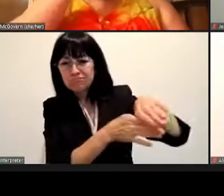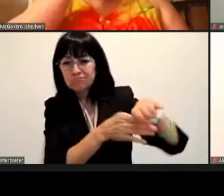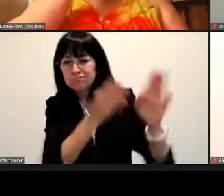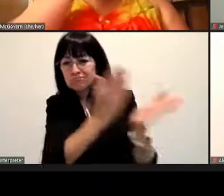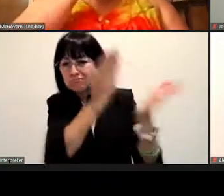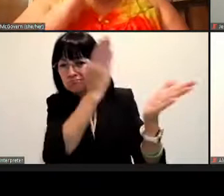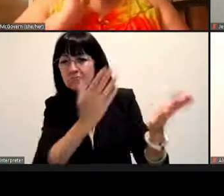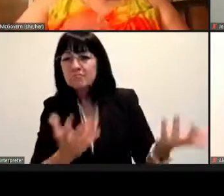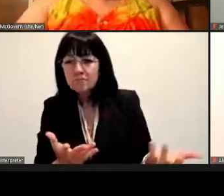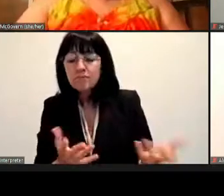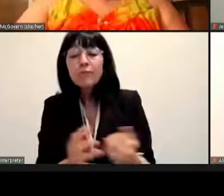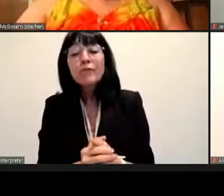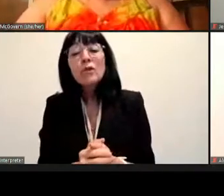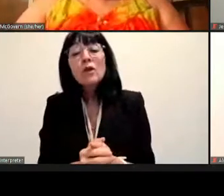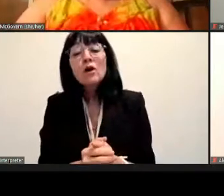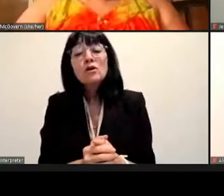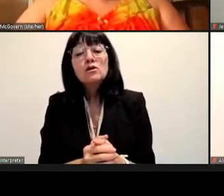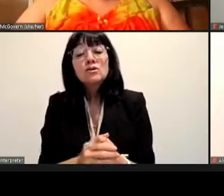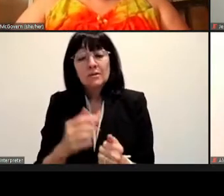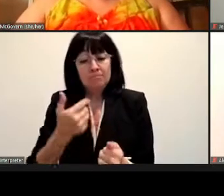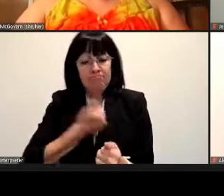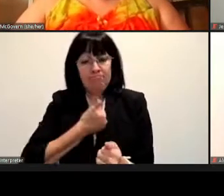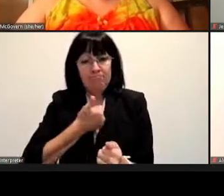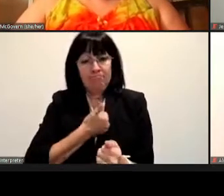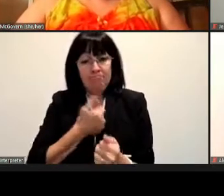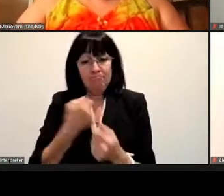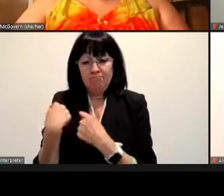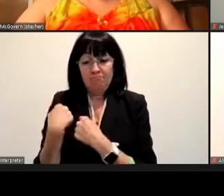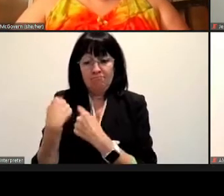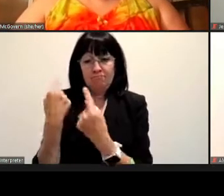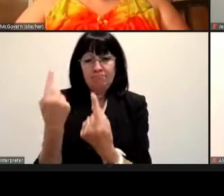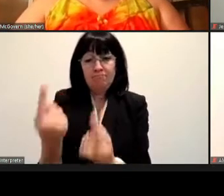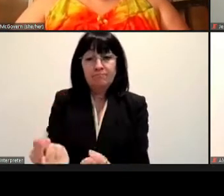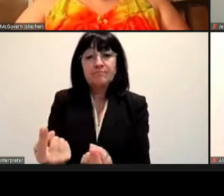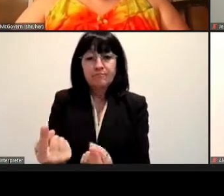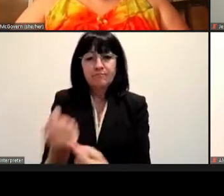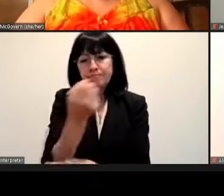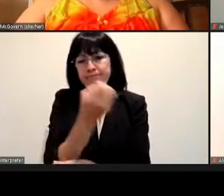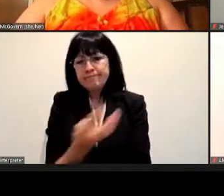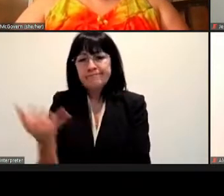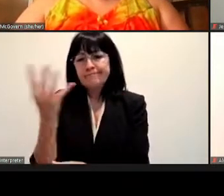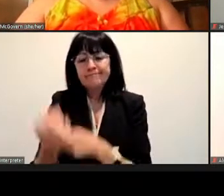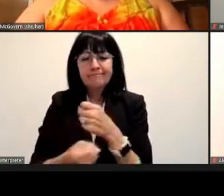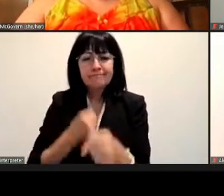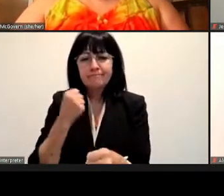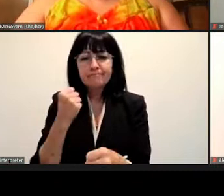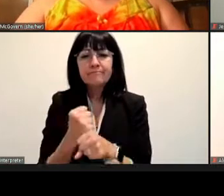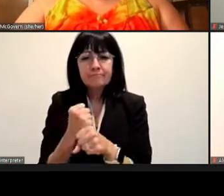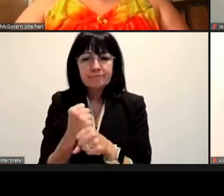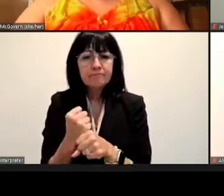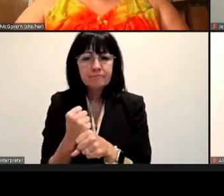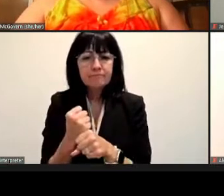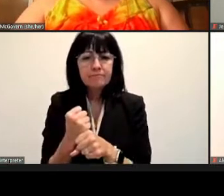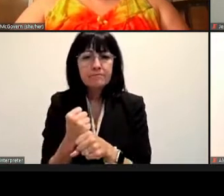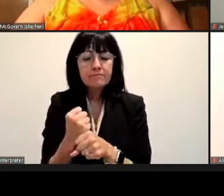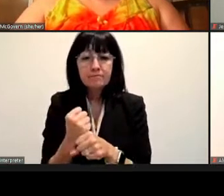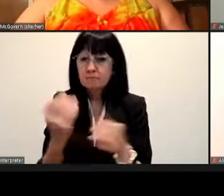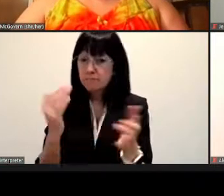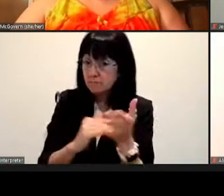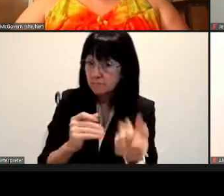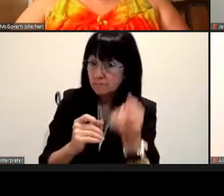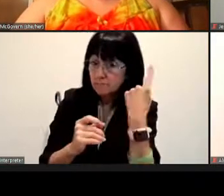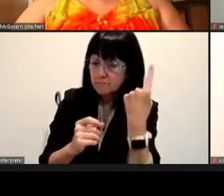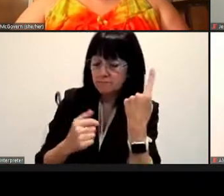The one thing that I've been doing for the last, I don't know, some odd years at this point, Again, positioned as a white